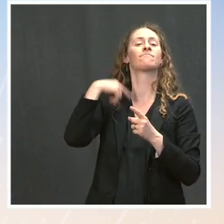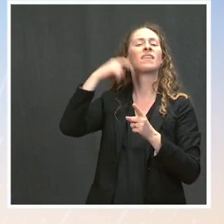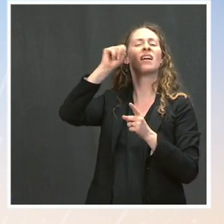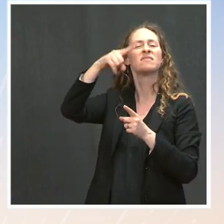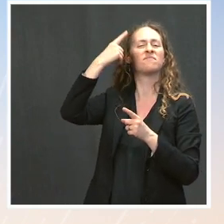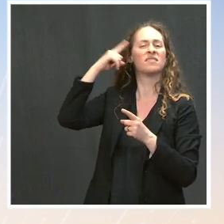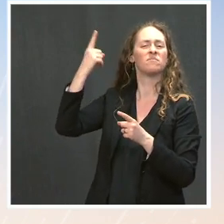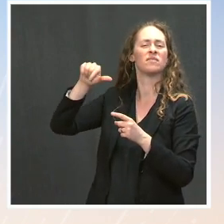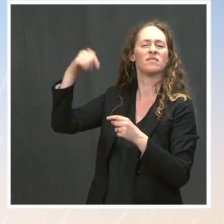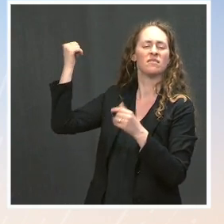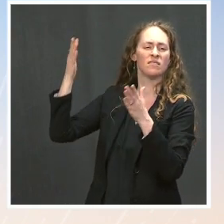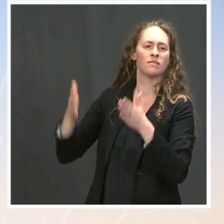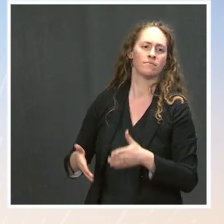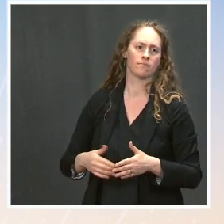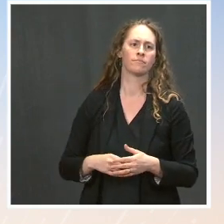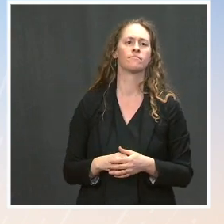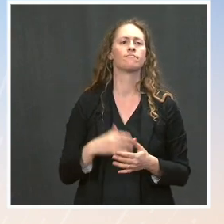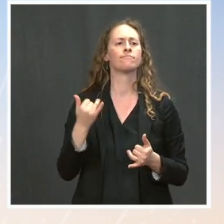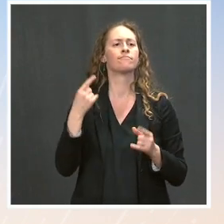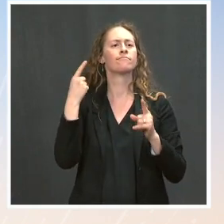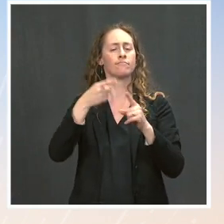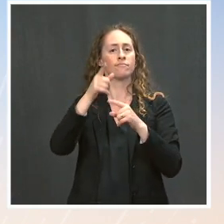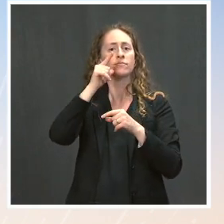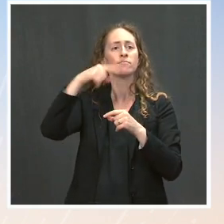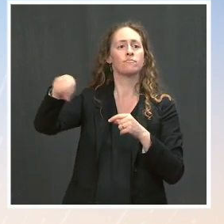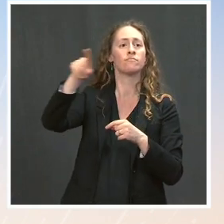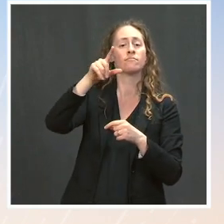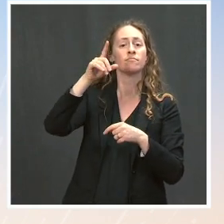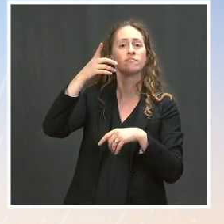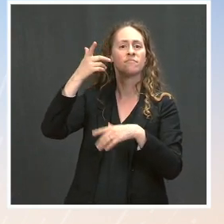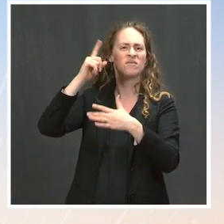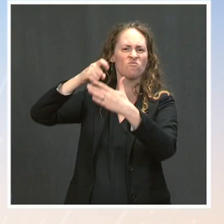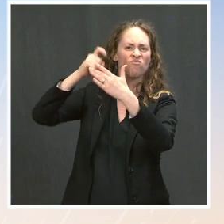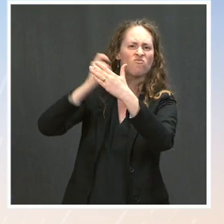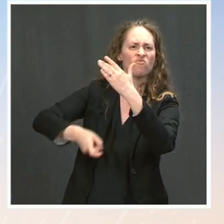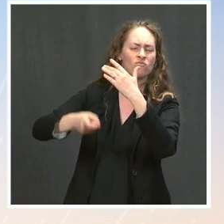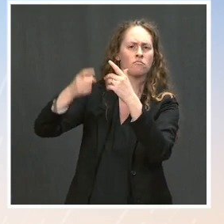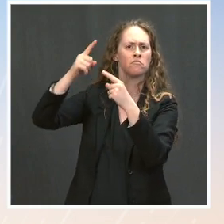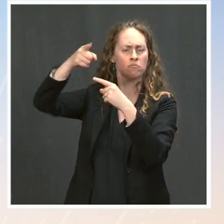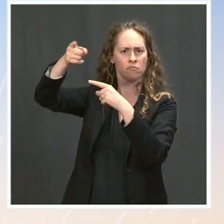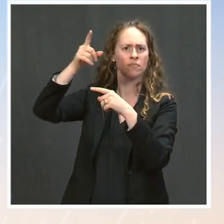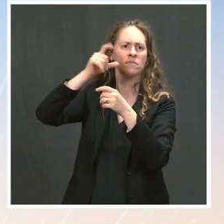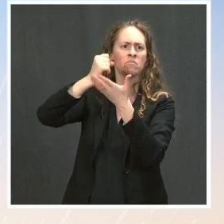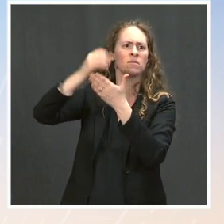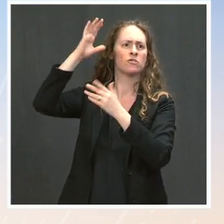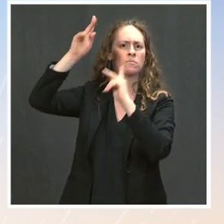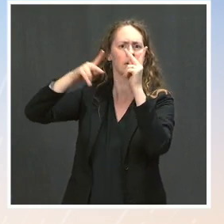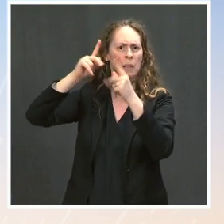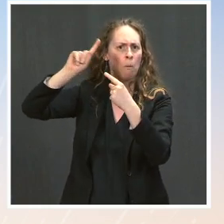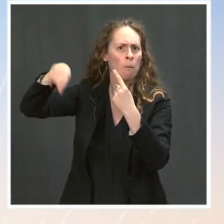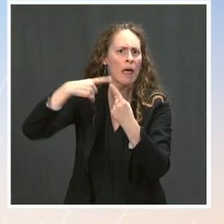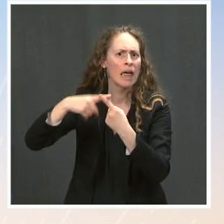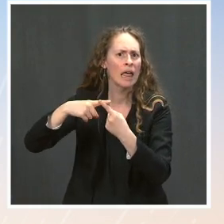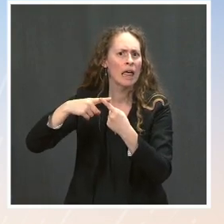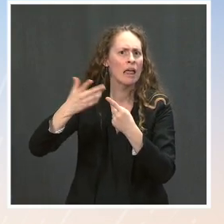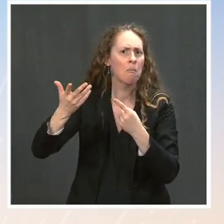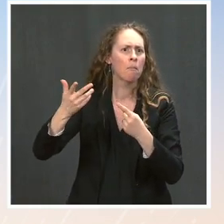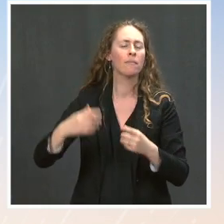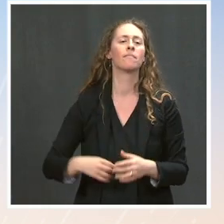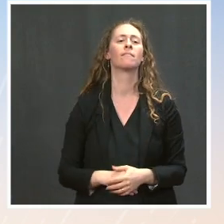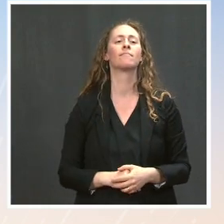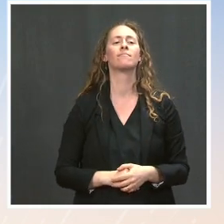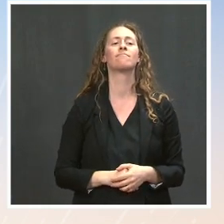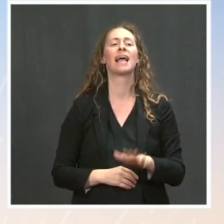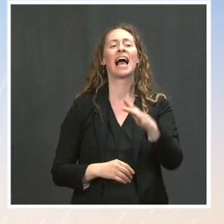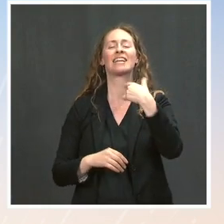increase, when would that take effect? Again, I know there's lots of questions and interest. I understand it. I'm with you for it. But